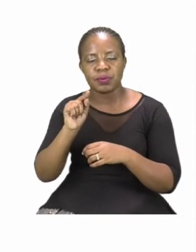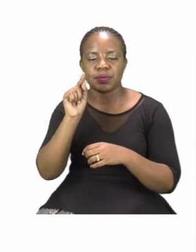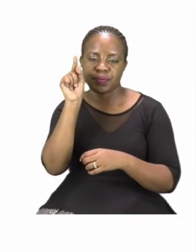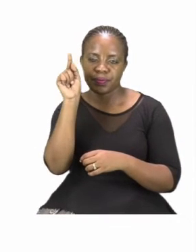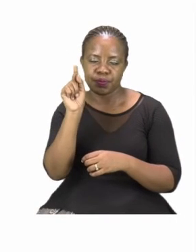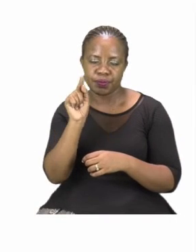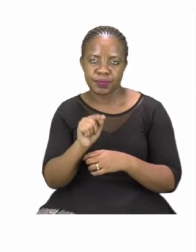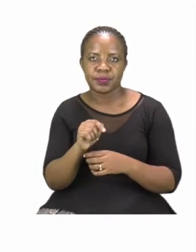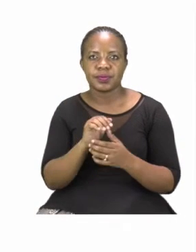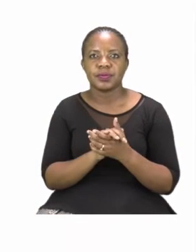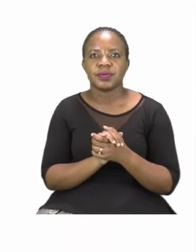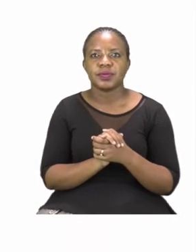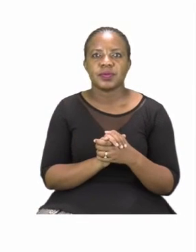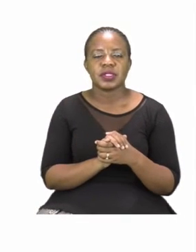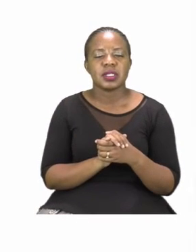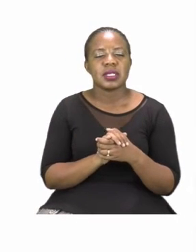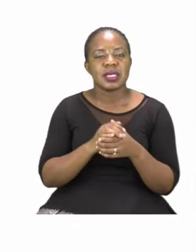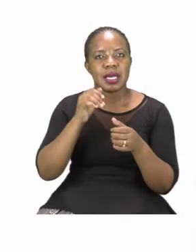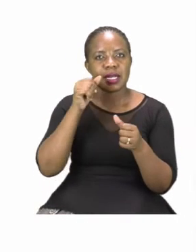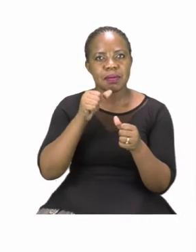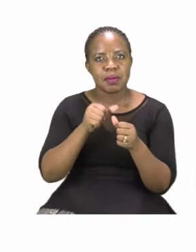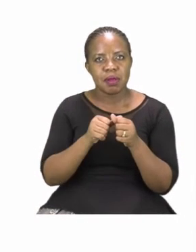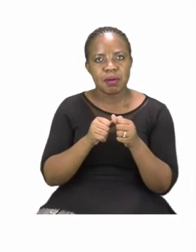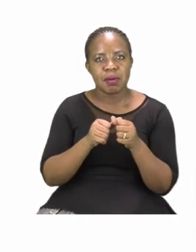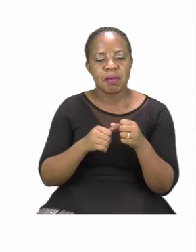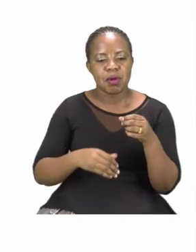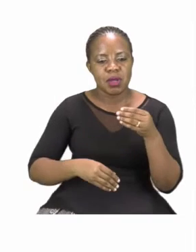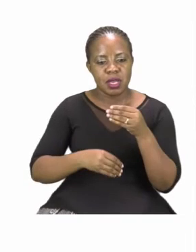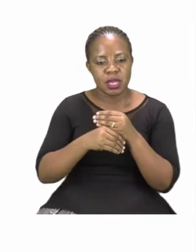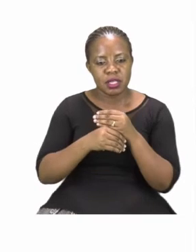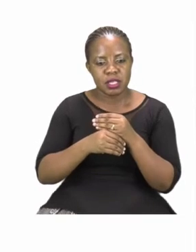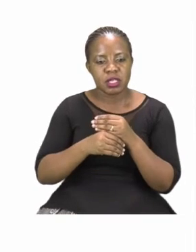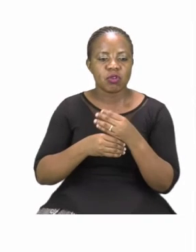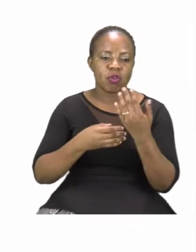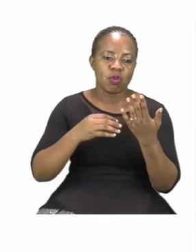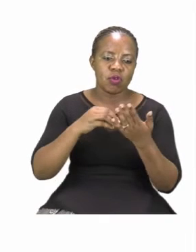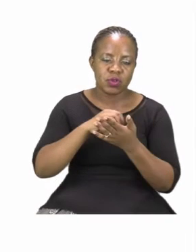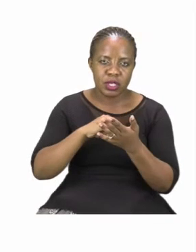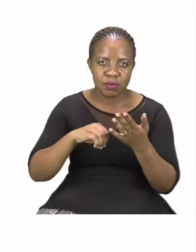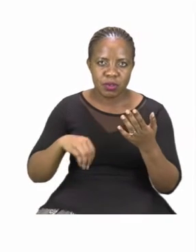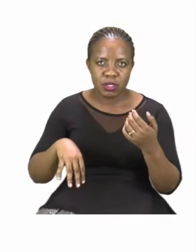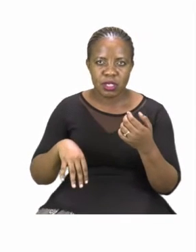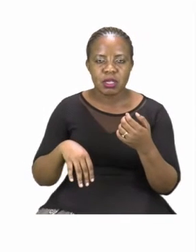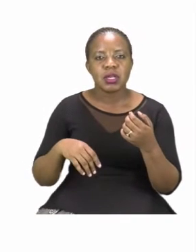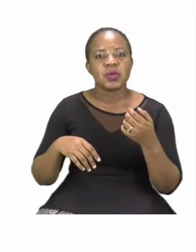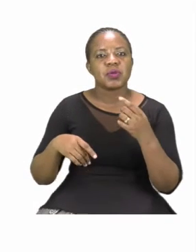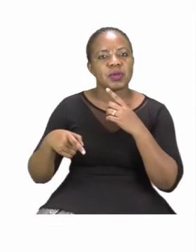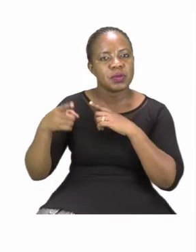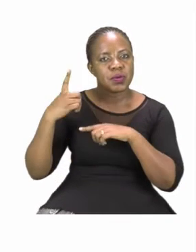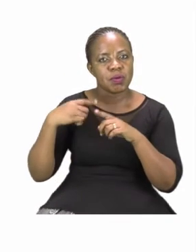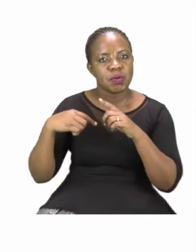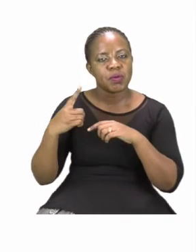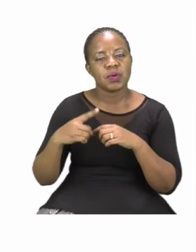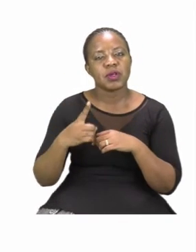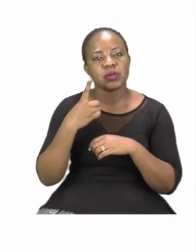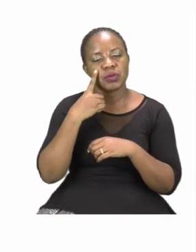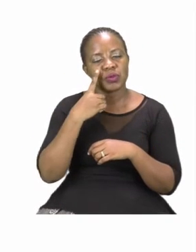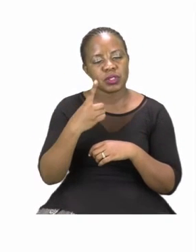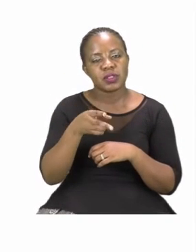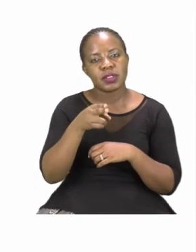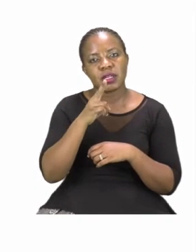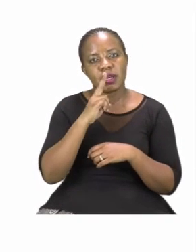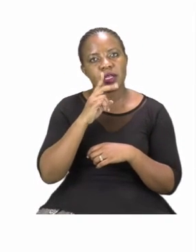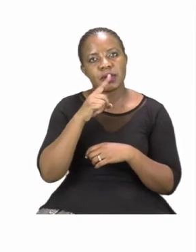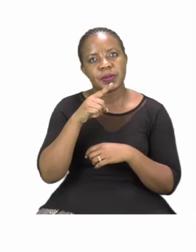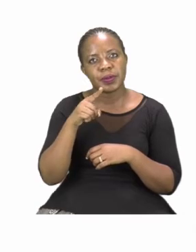or subtracting. And take your time, and you can even use counters if you need to.